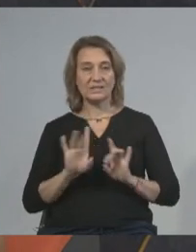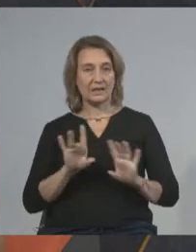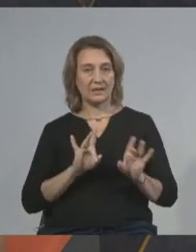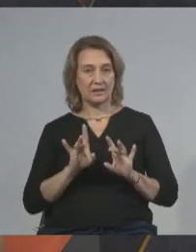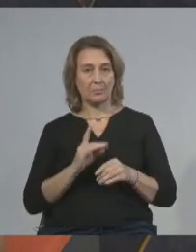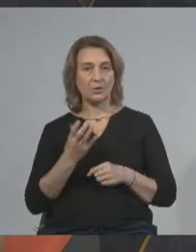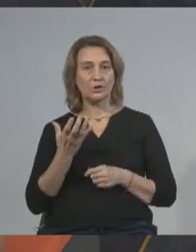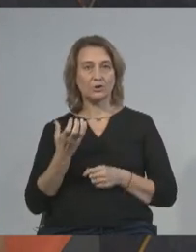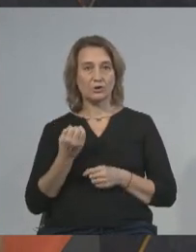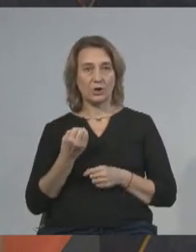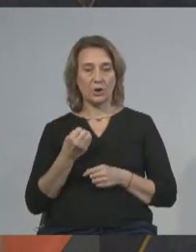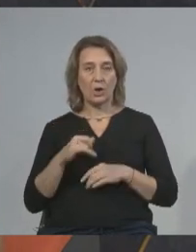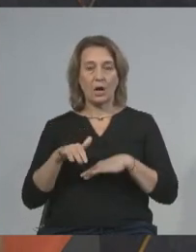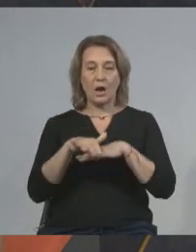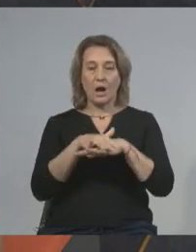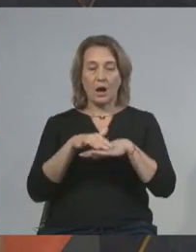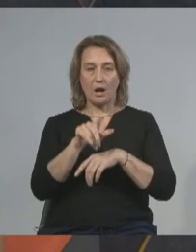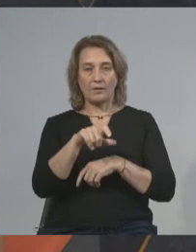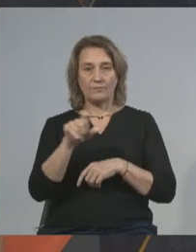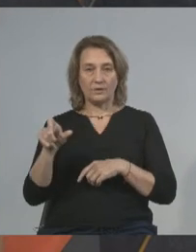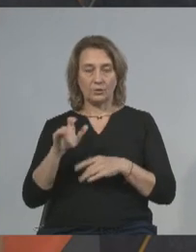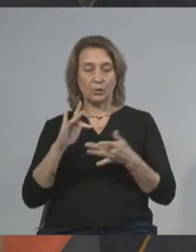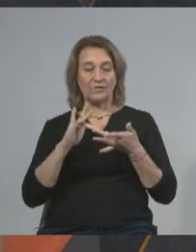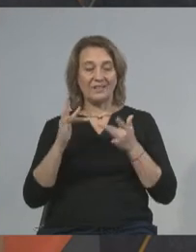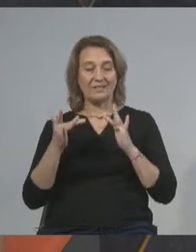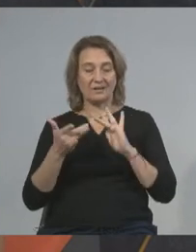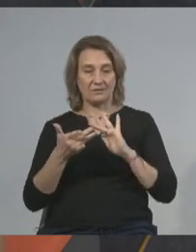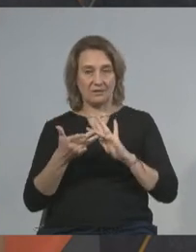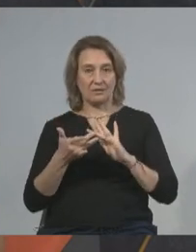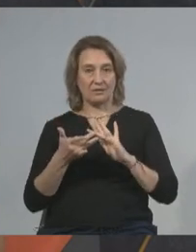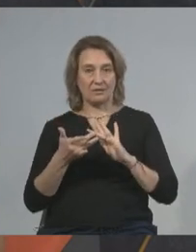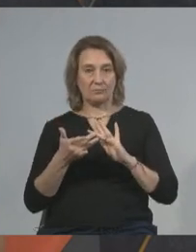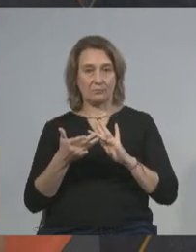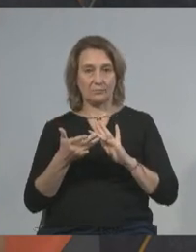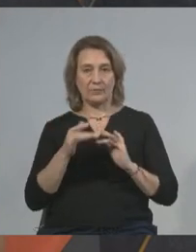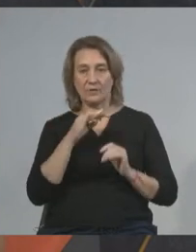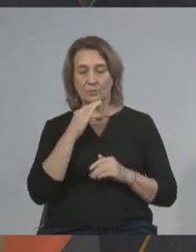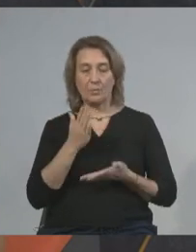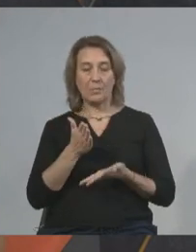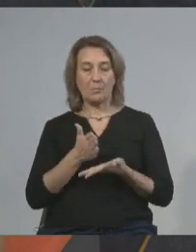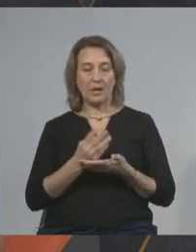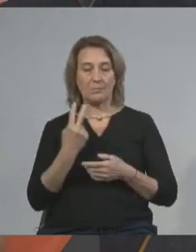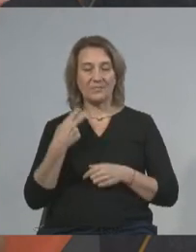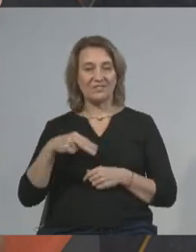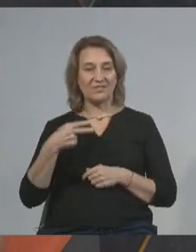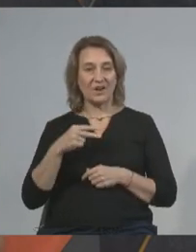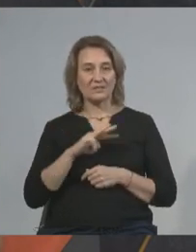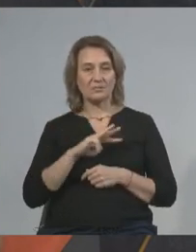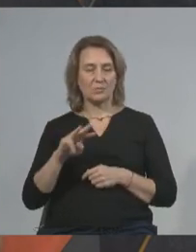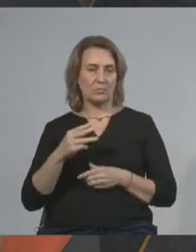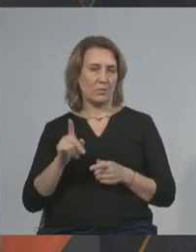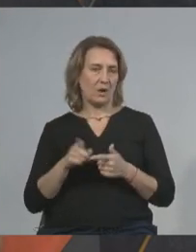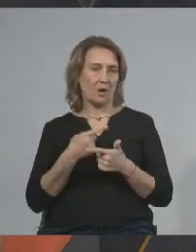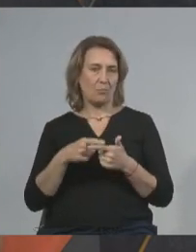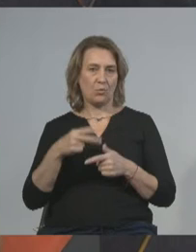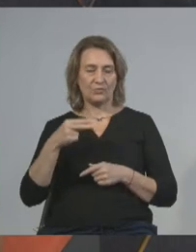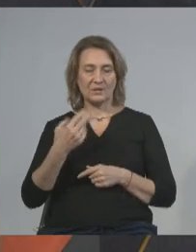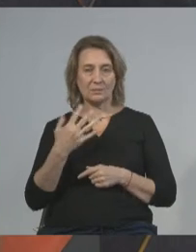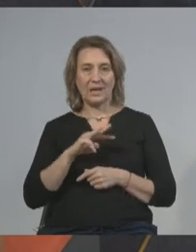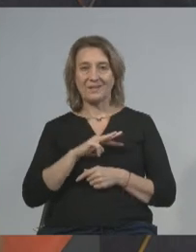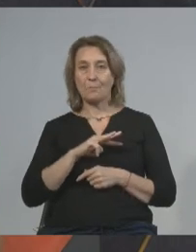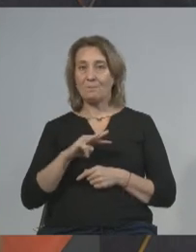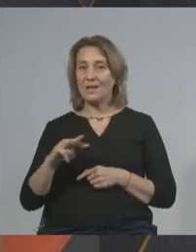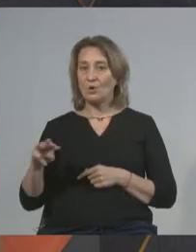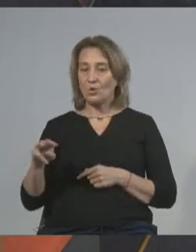competition for advertising in google or facebook for example and the audience is huge we have 20 or 25